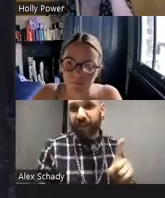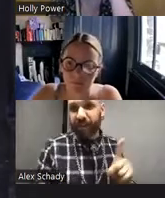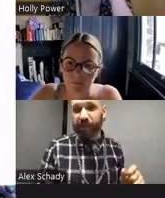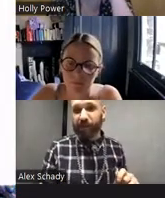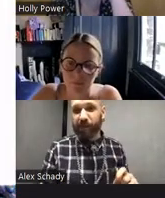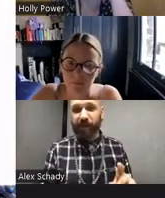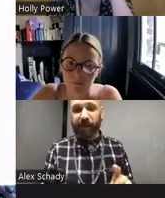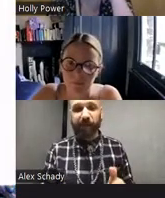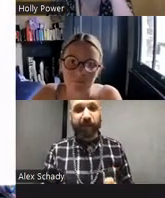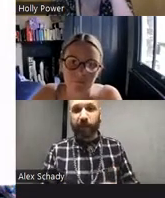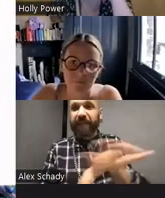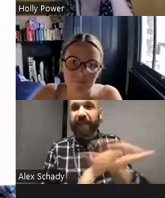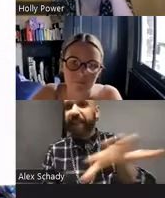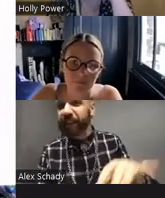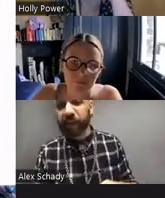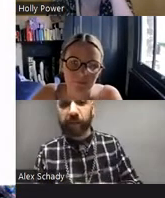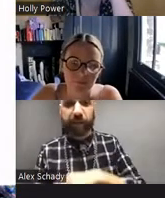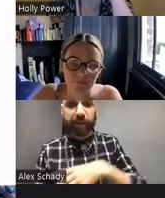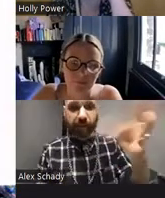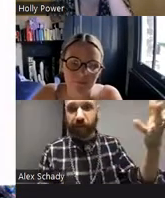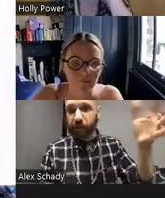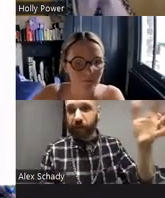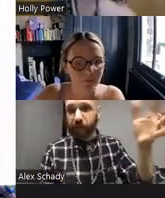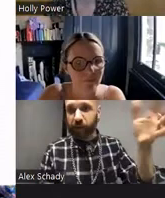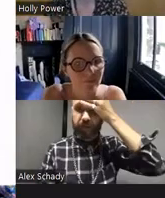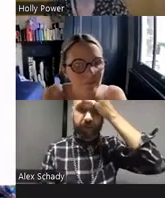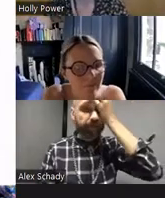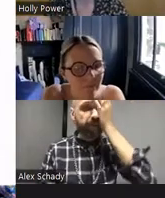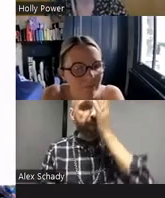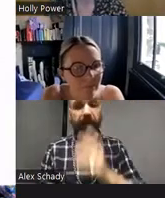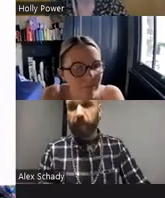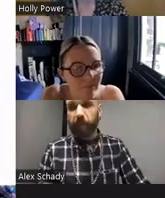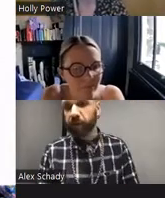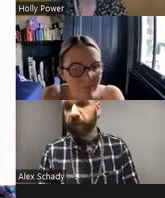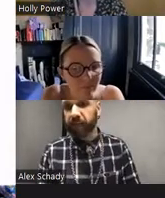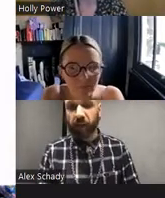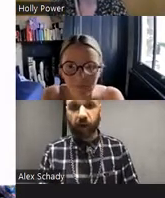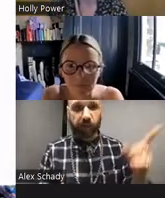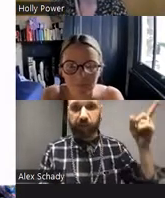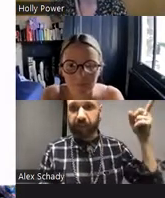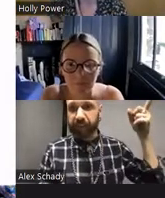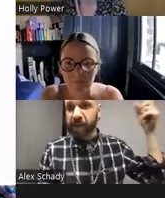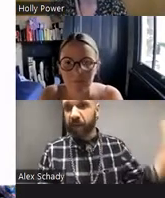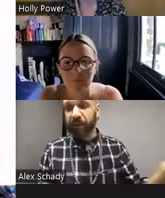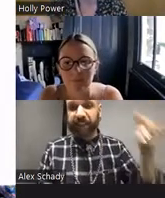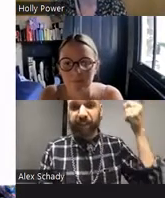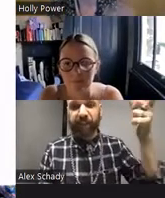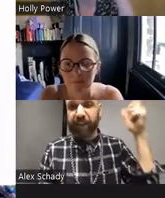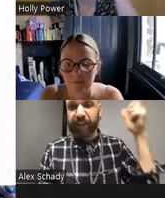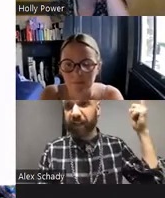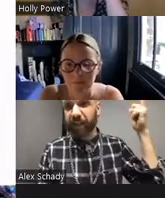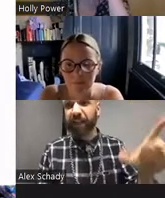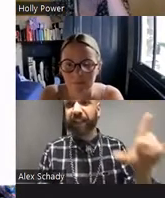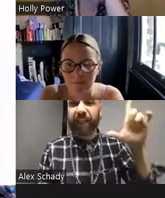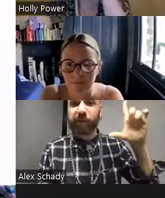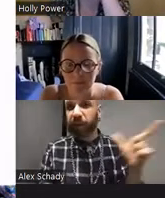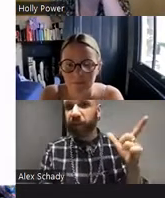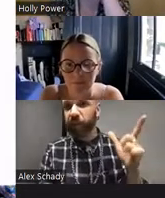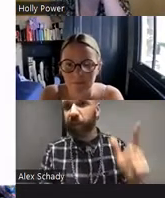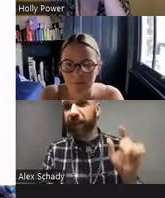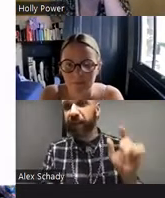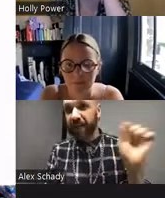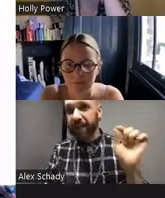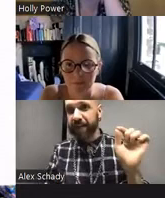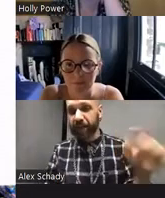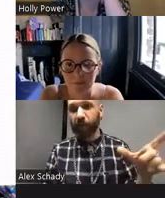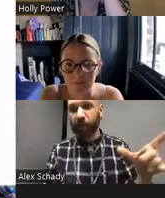film, because it's the best place perhaps to show it. This is the inside of the building, just to show you how sort of bonkers and slightly alarming the building is. But if I take you to the next slide, it's one of the